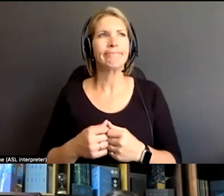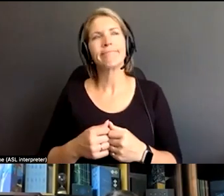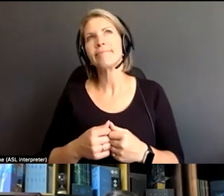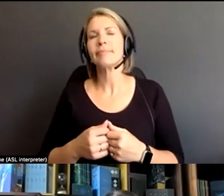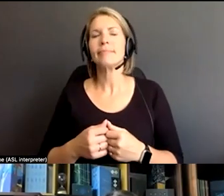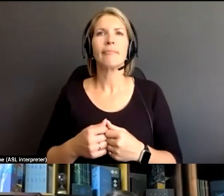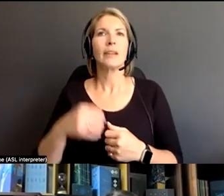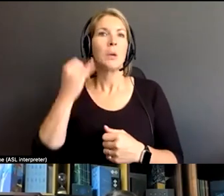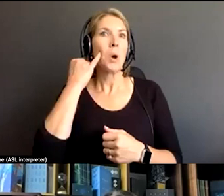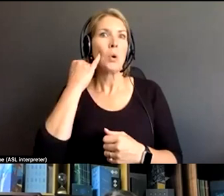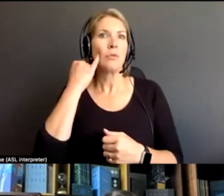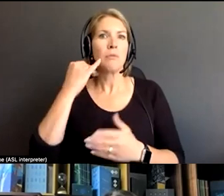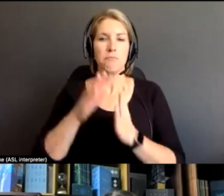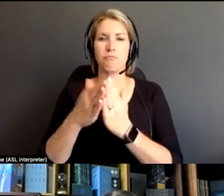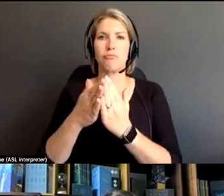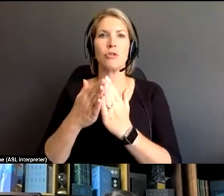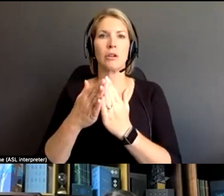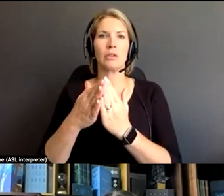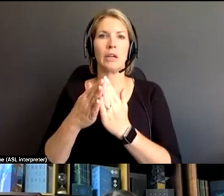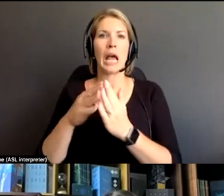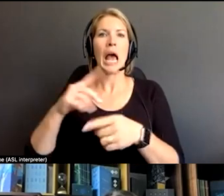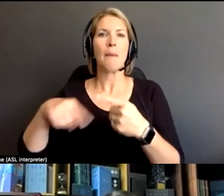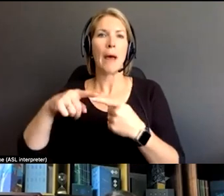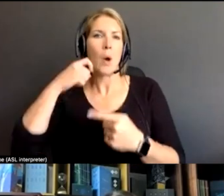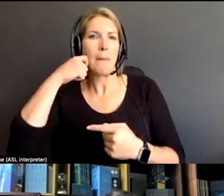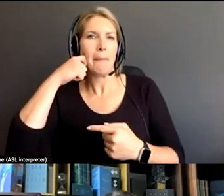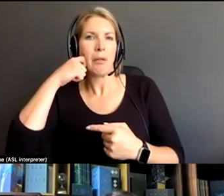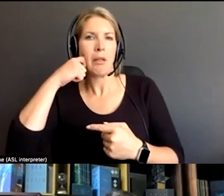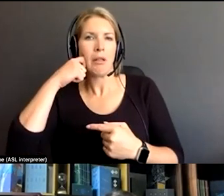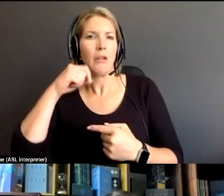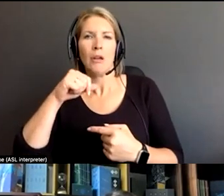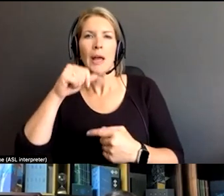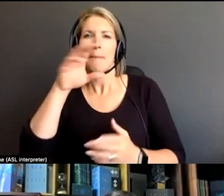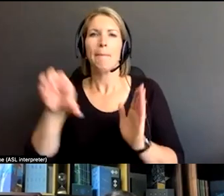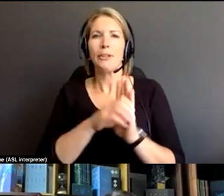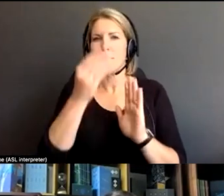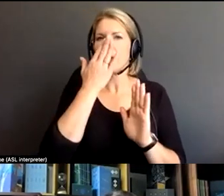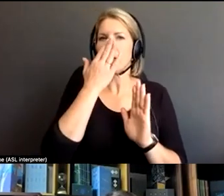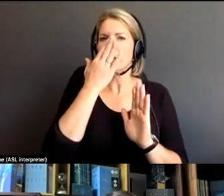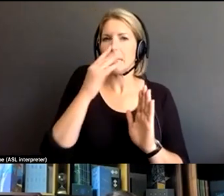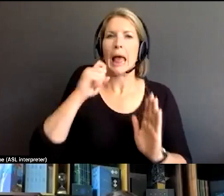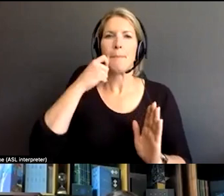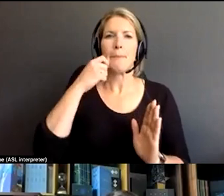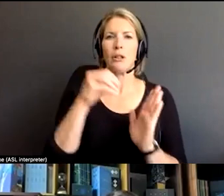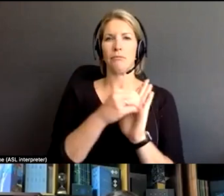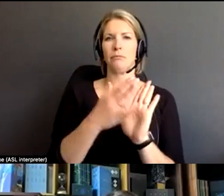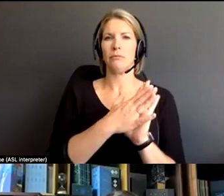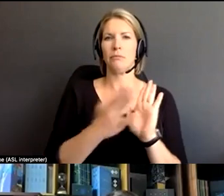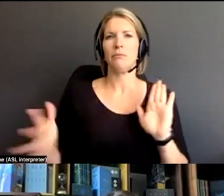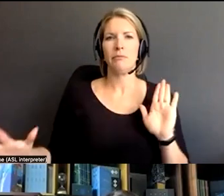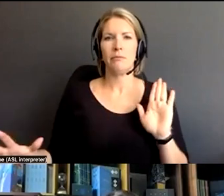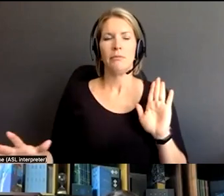the book is about apples, you don't show an apple on the cover. So because already you've stopped asking questions, you